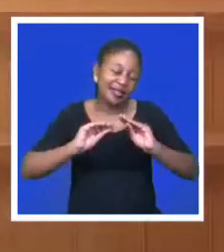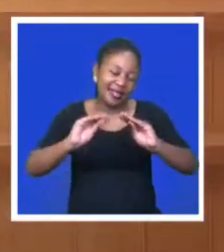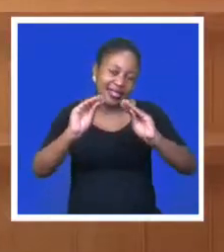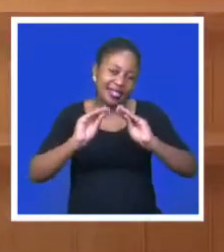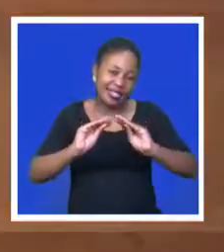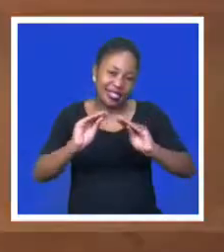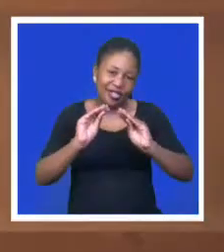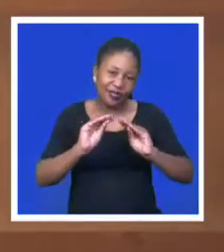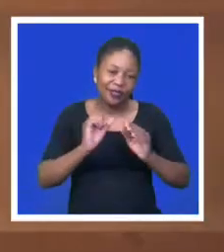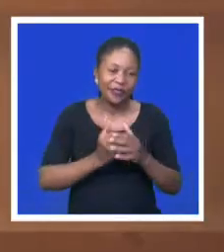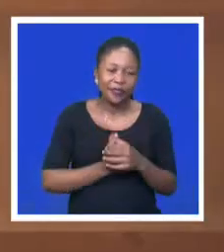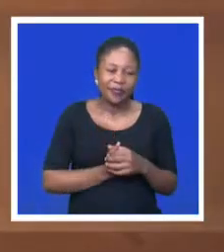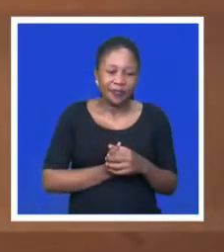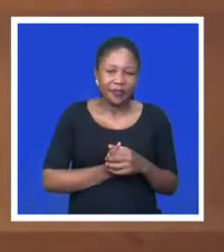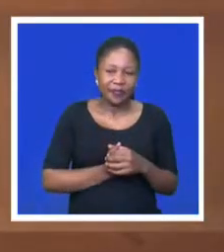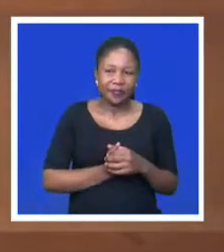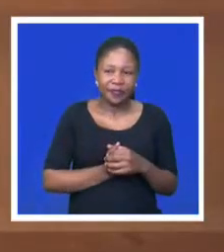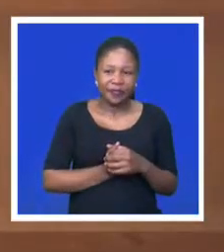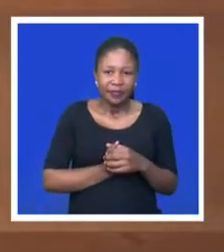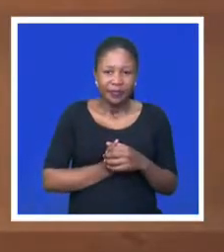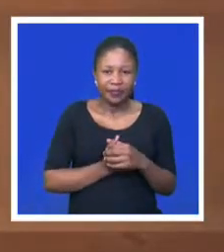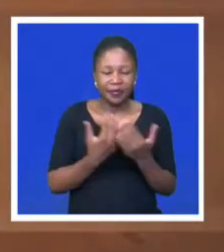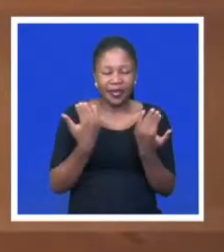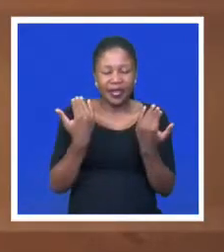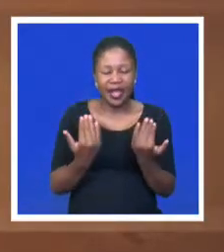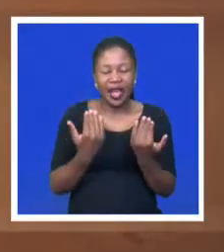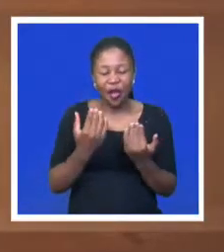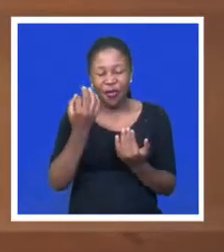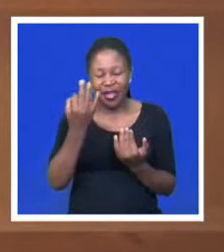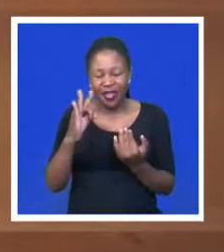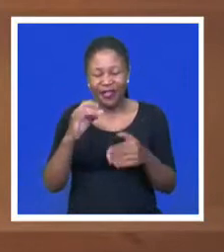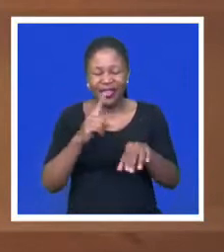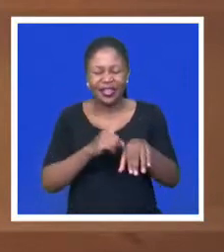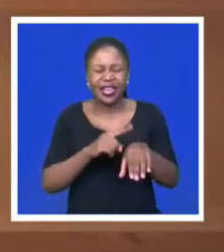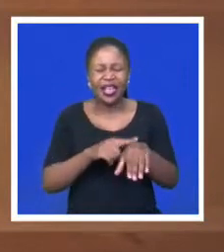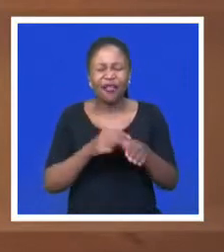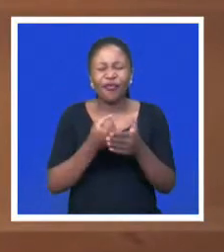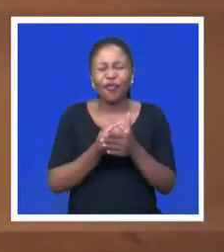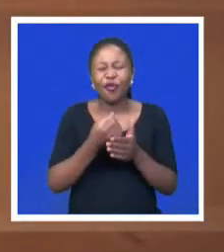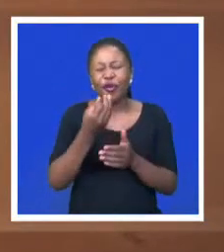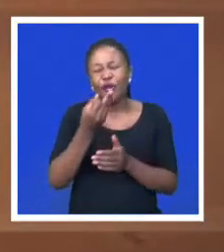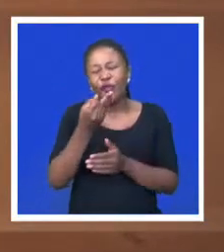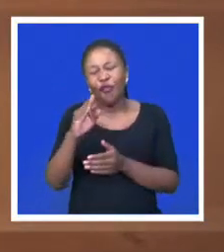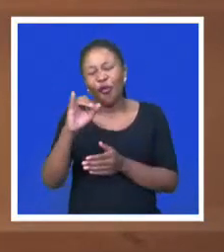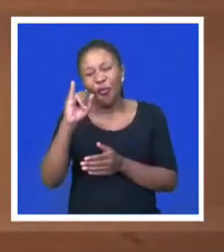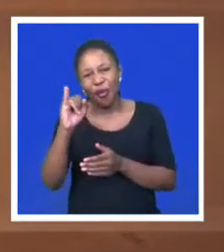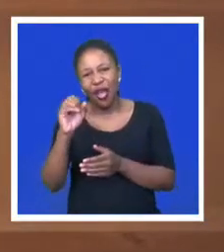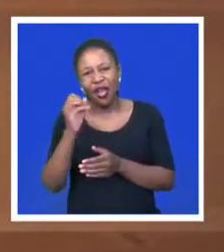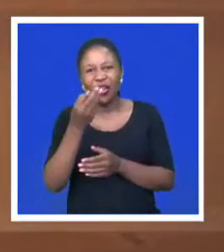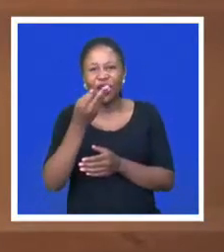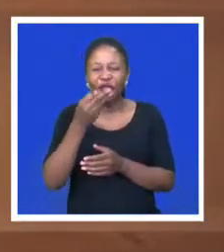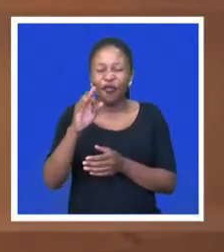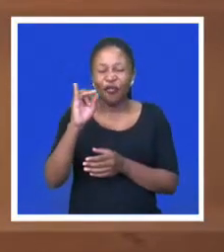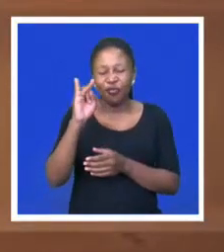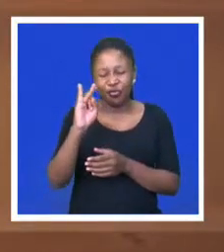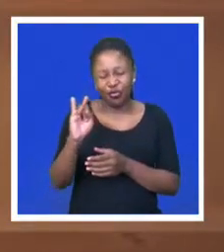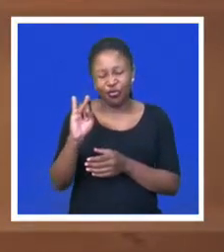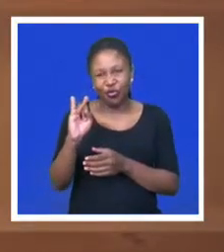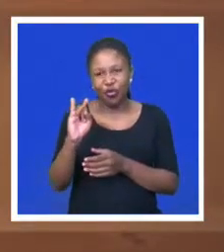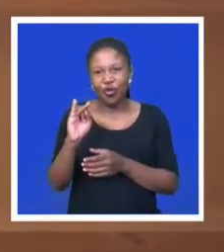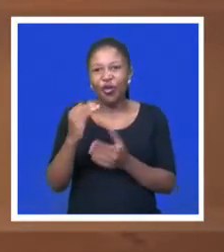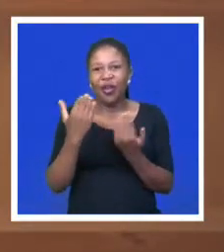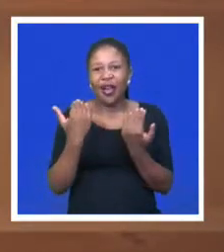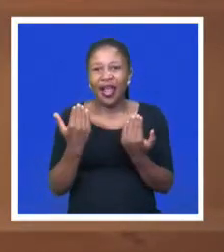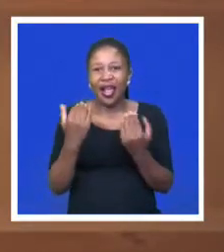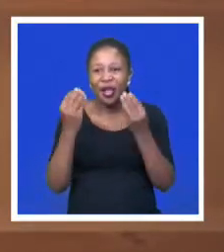so. If you are doing Form 1, Form 2, or Form 4, get closer to your screen because Nogwazi will be back with